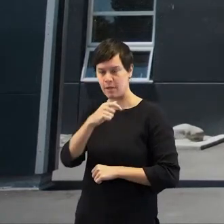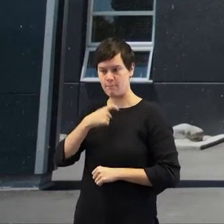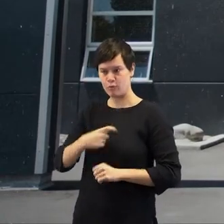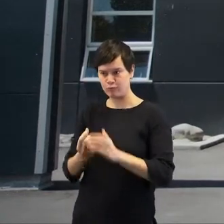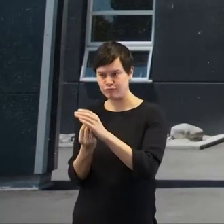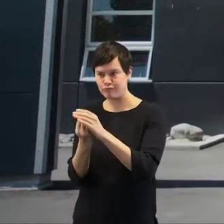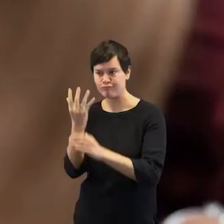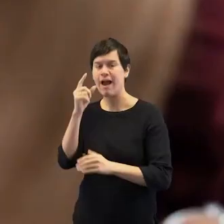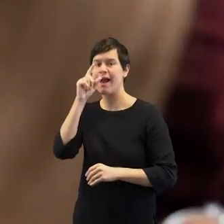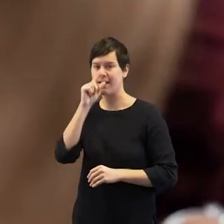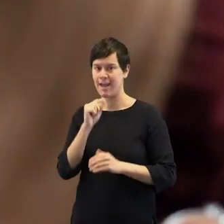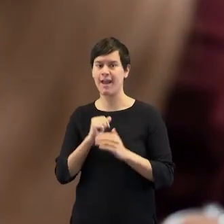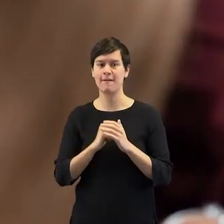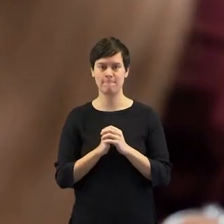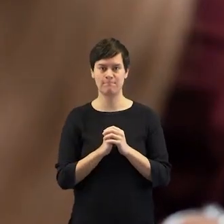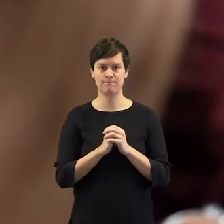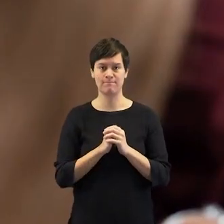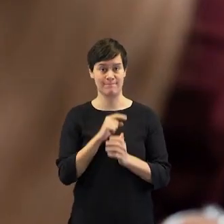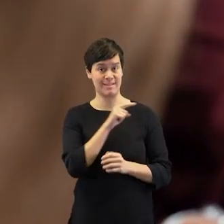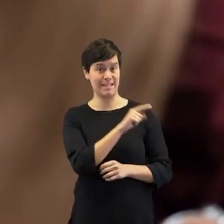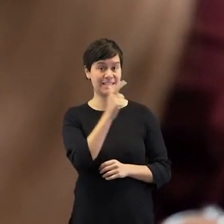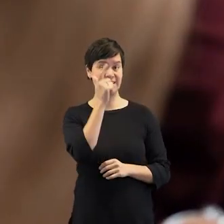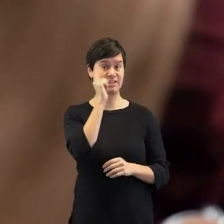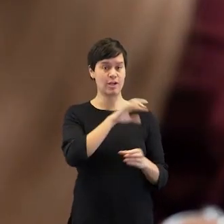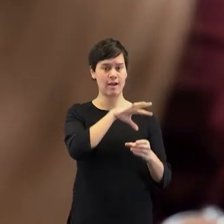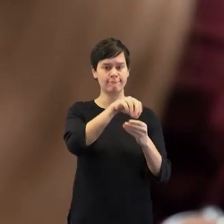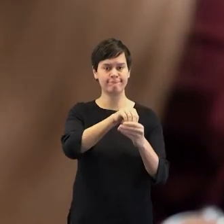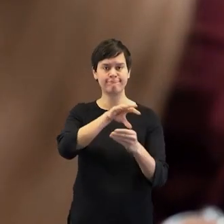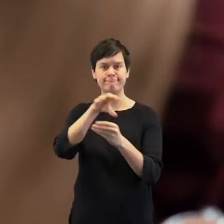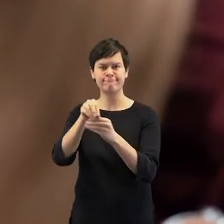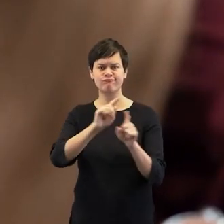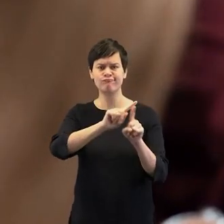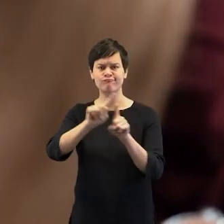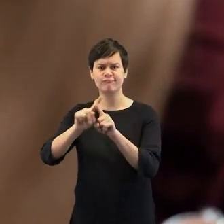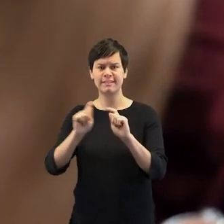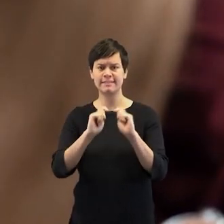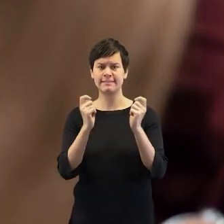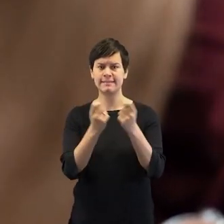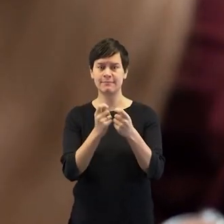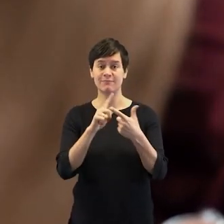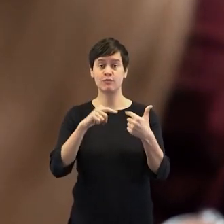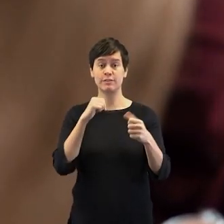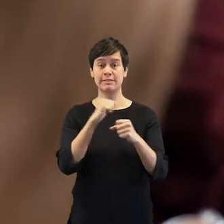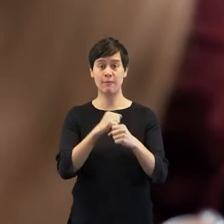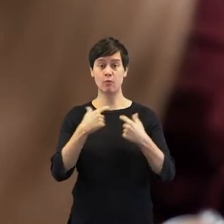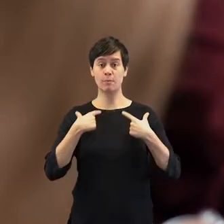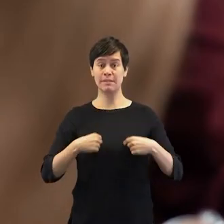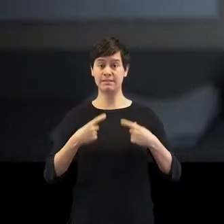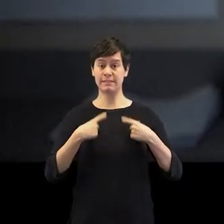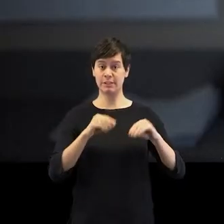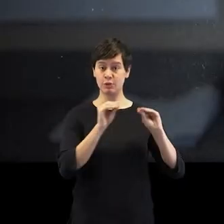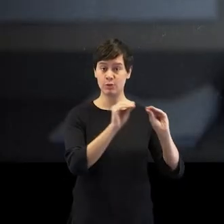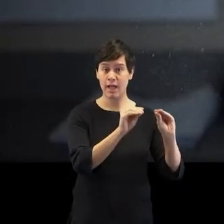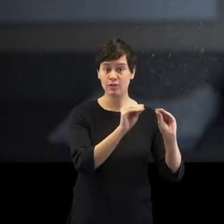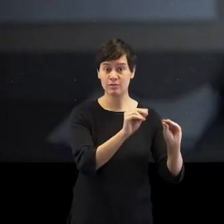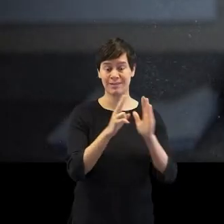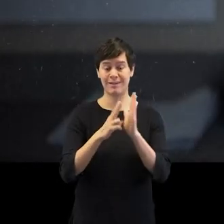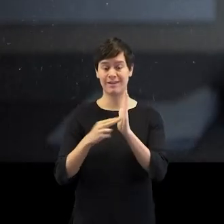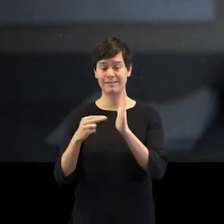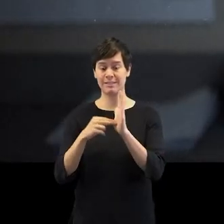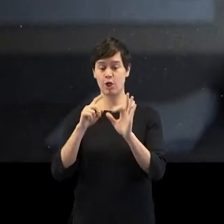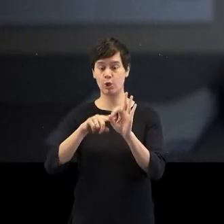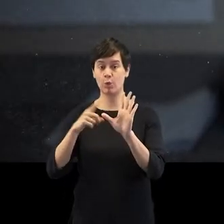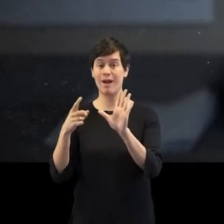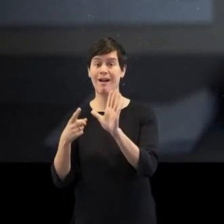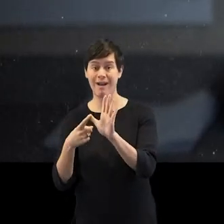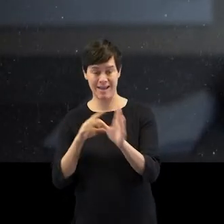and personally. Michelle has made substantial contributions in a range of Ministry of Education and NZQA